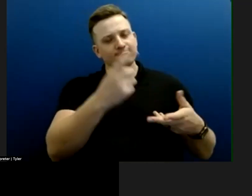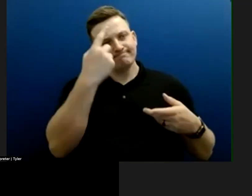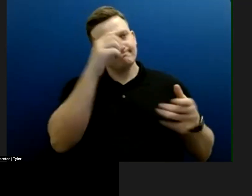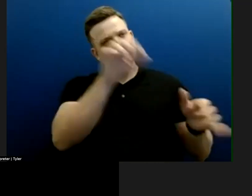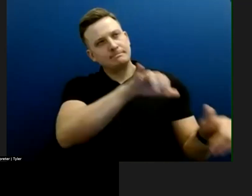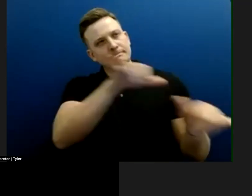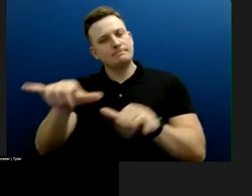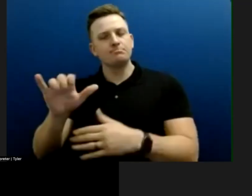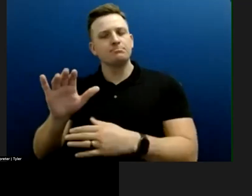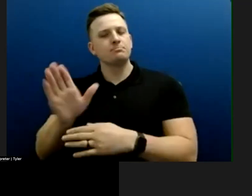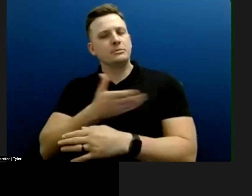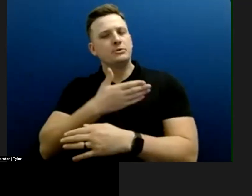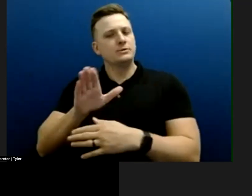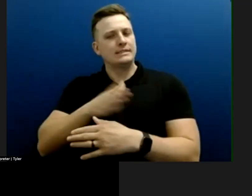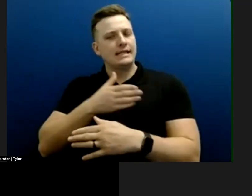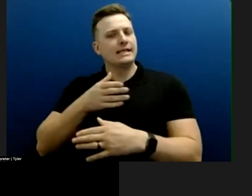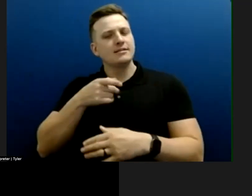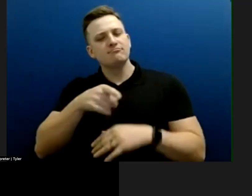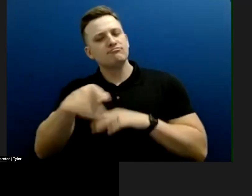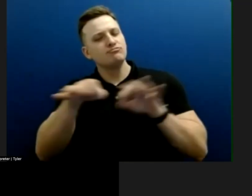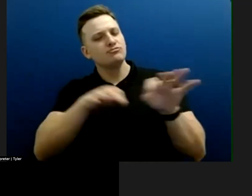describe it?